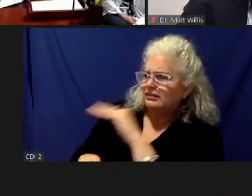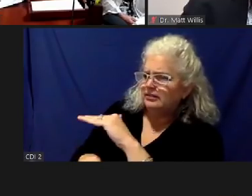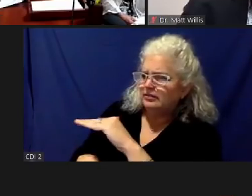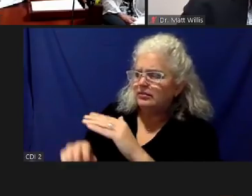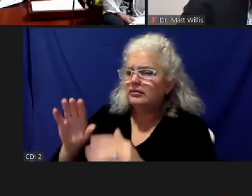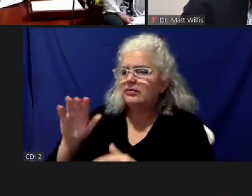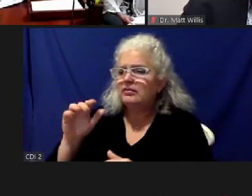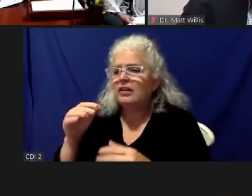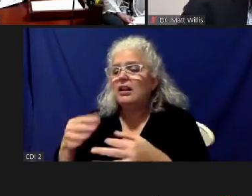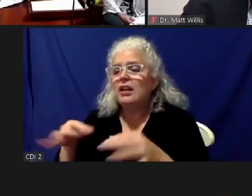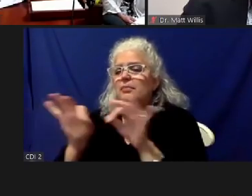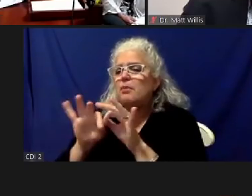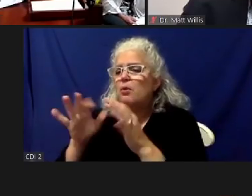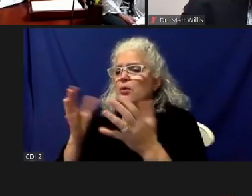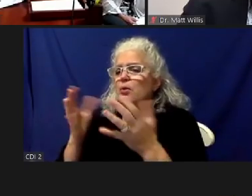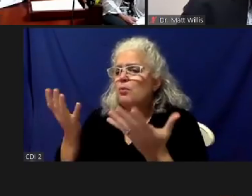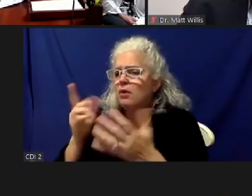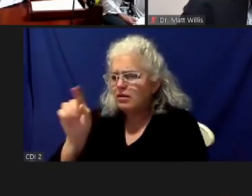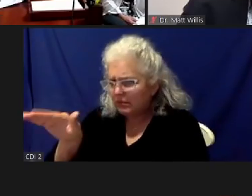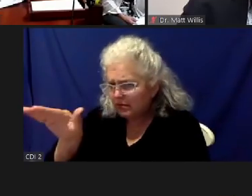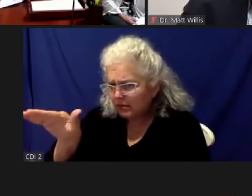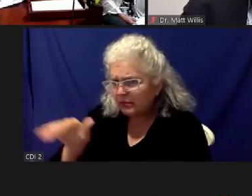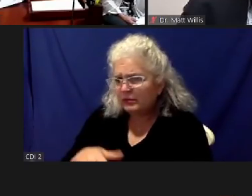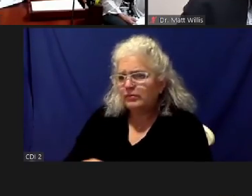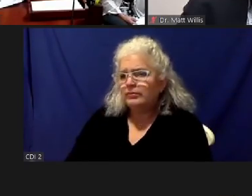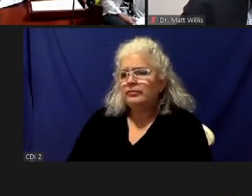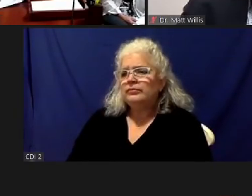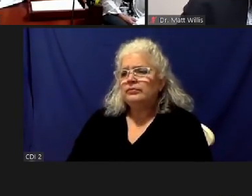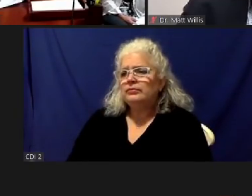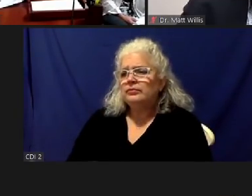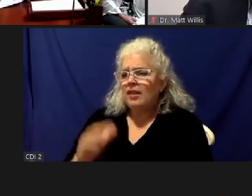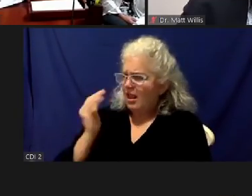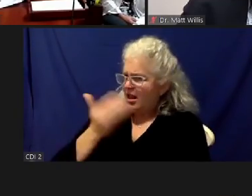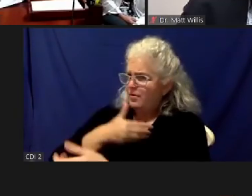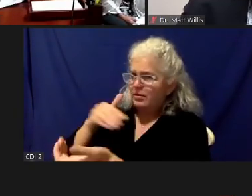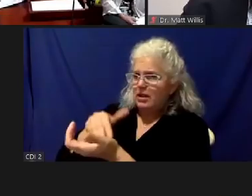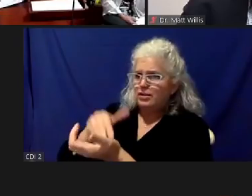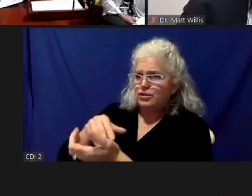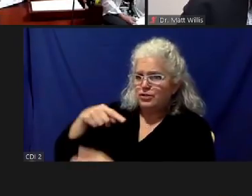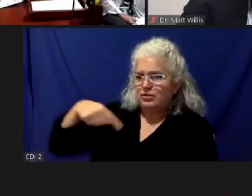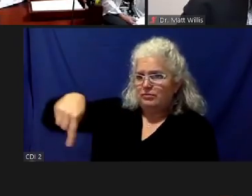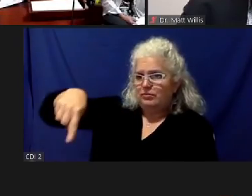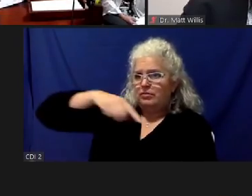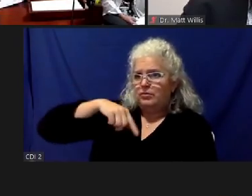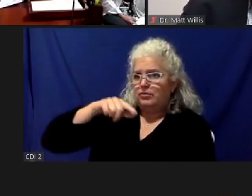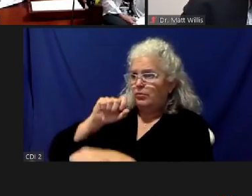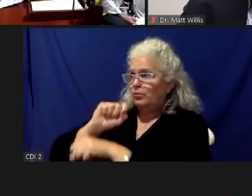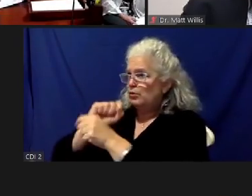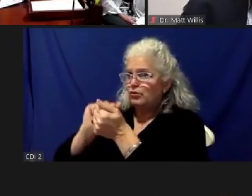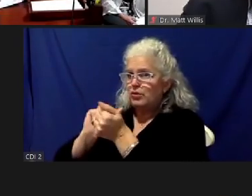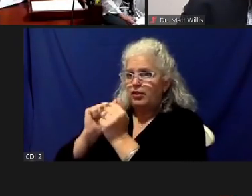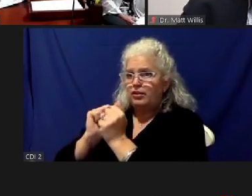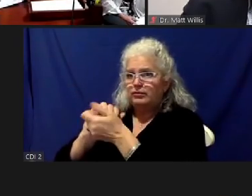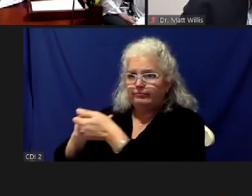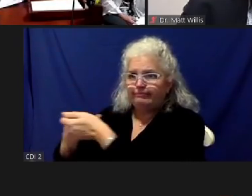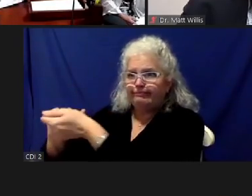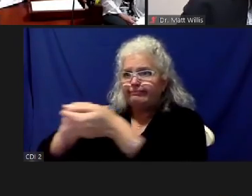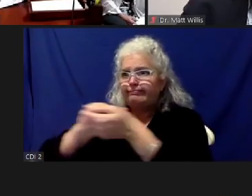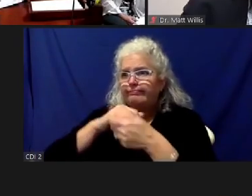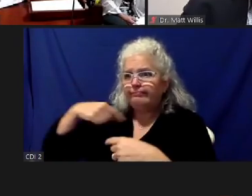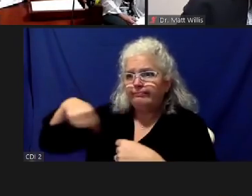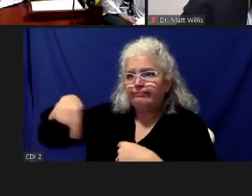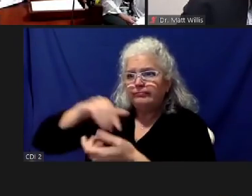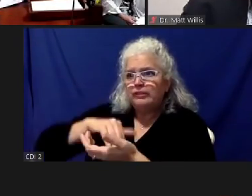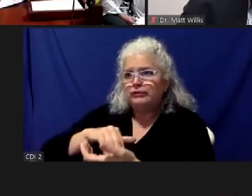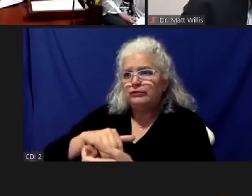kind of synchronized in this effort. And we just really, so much appreciate. I don't think this